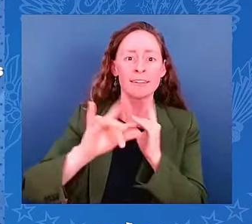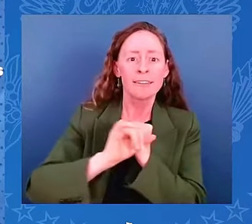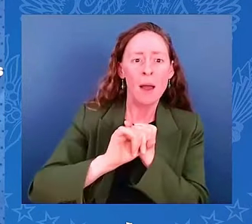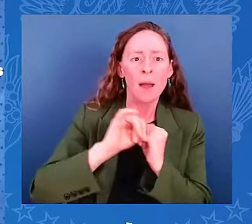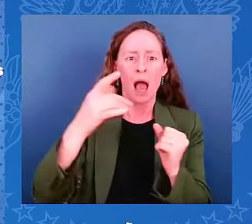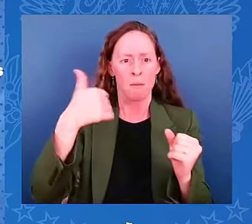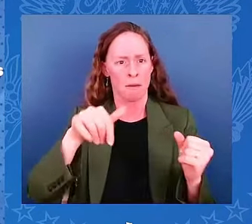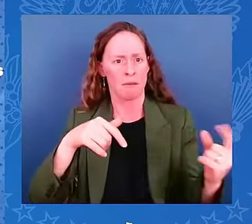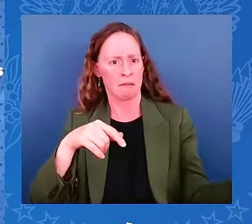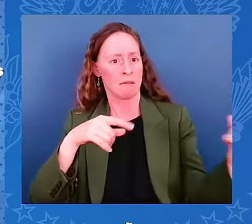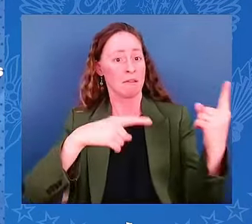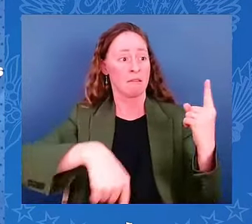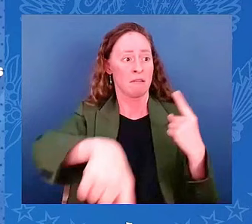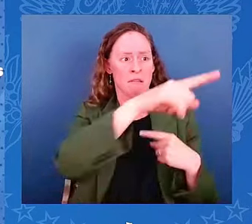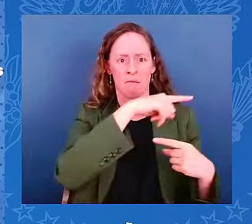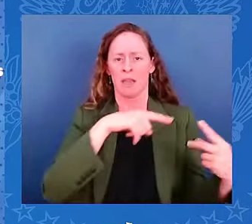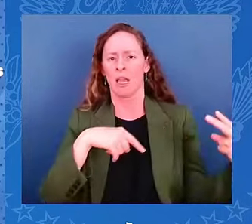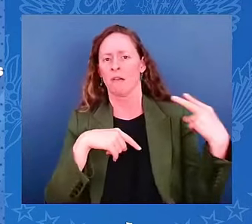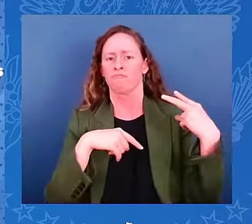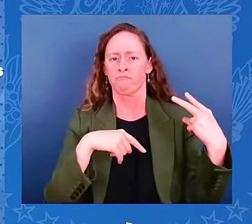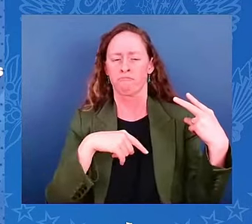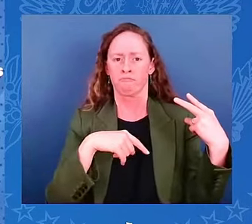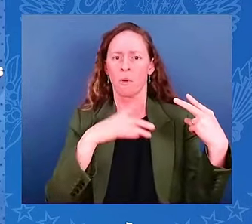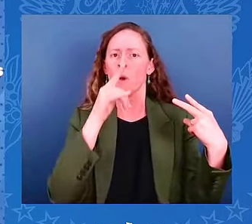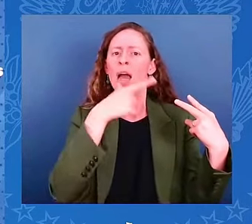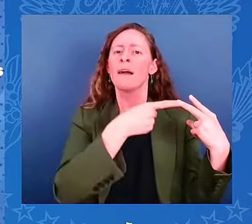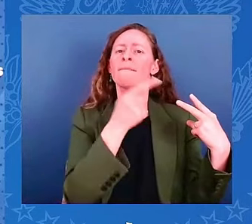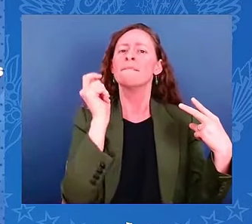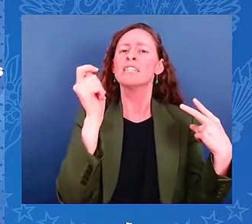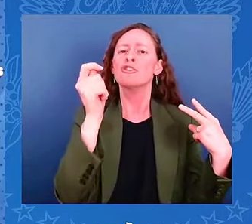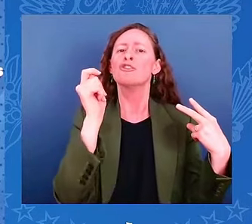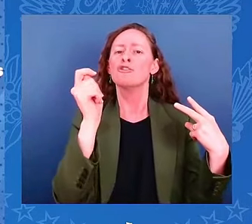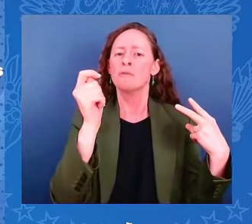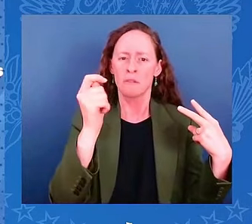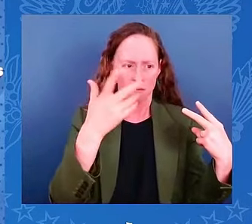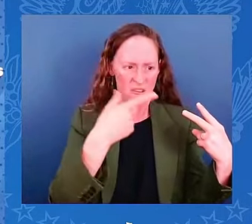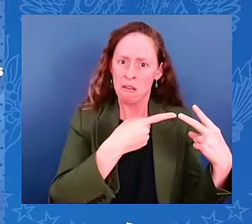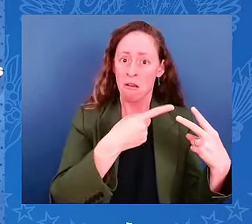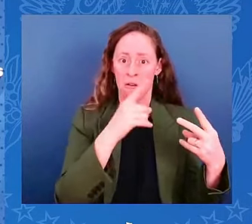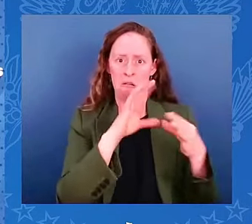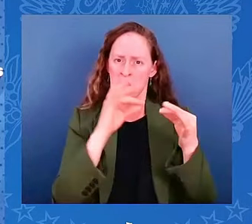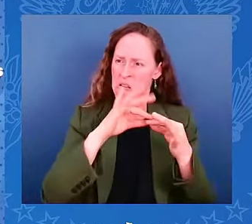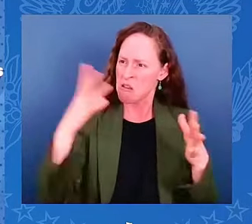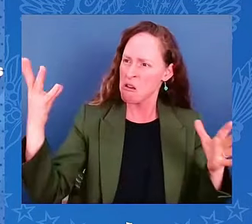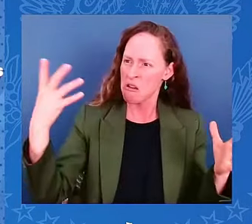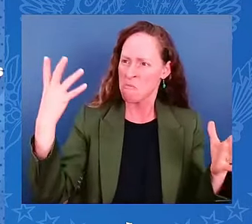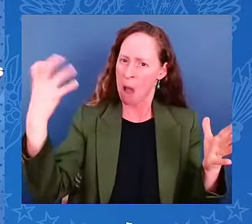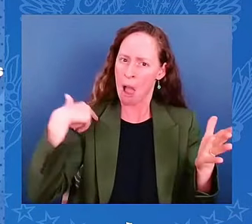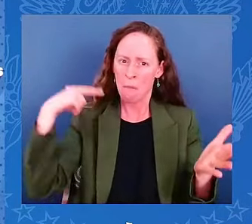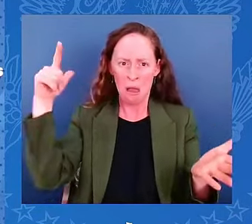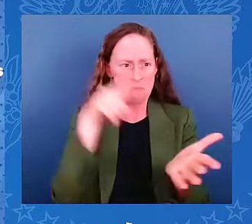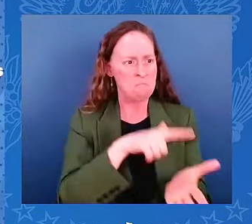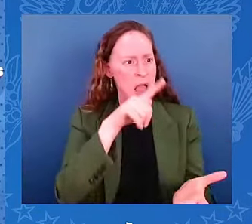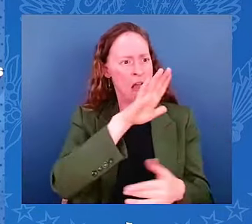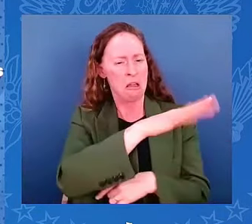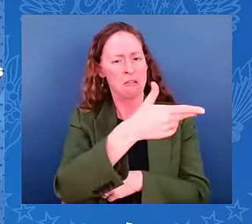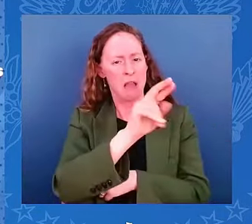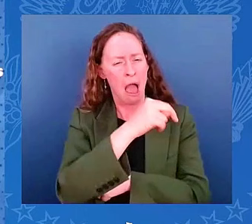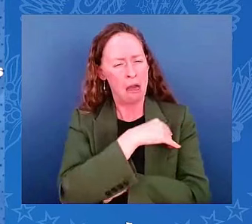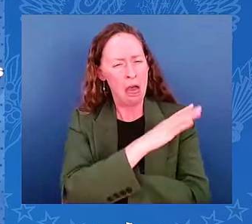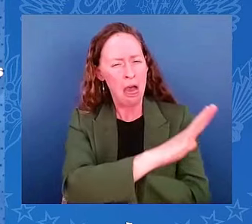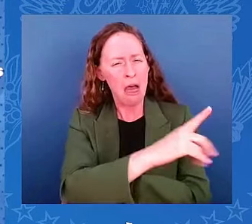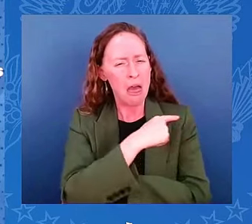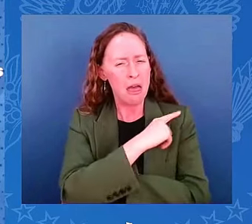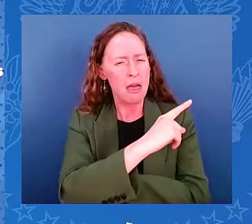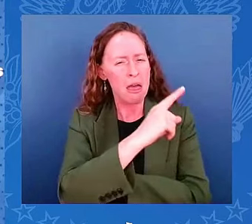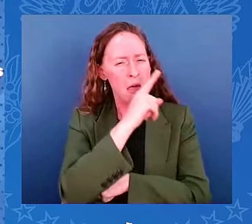And I came across a guy who was fishing, and he said, "You want to take my gun?" And I looked at him, I said, "Yeah, I don't want to take your gun. You're allowed to have a gun, but I want to